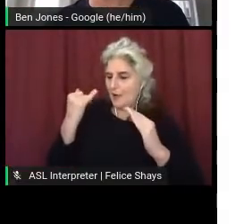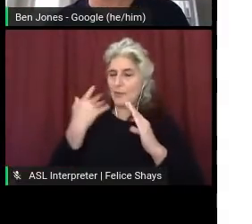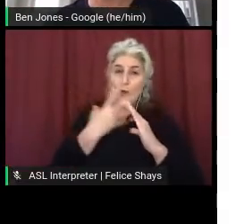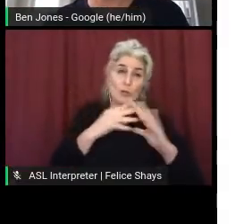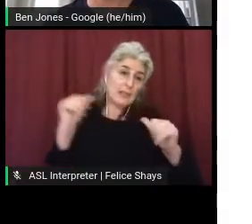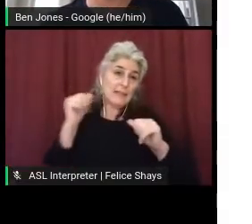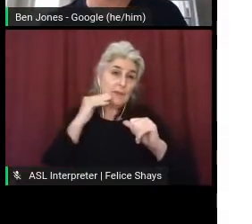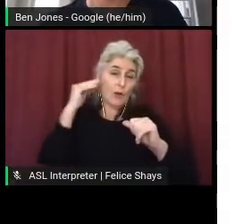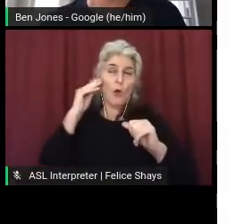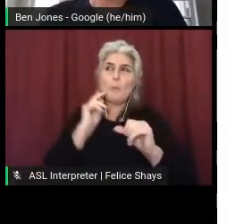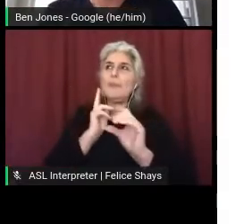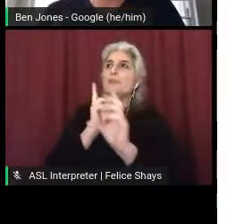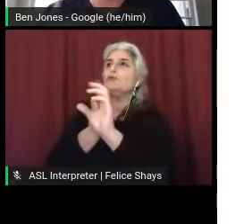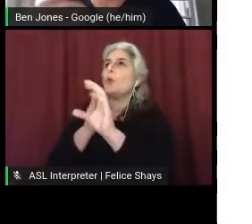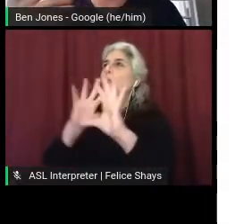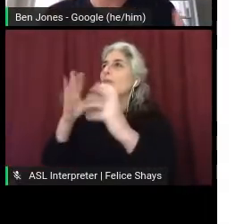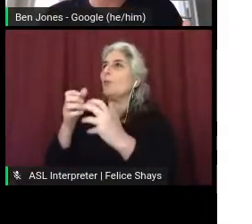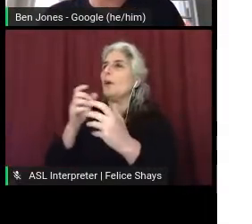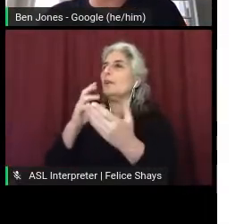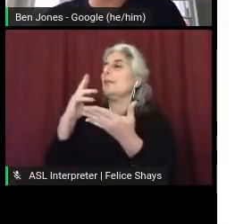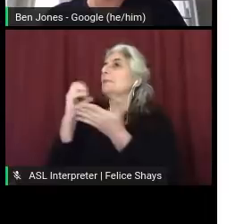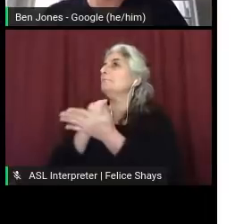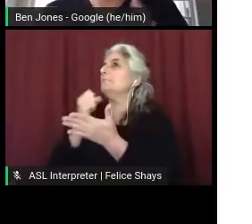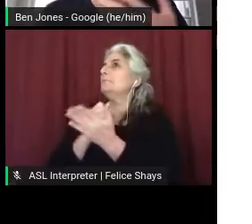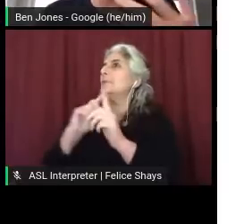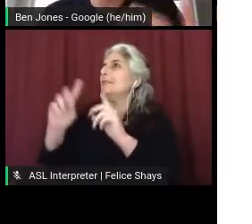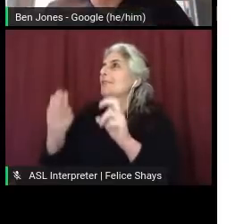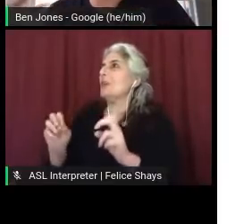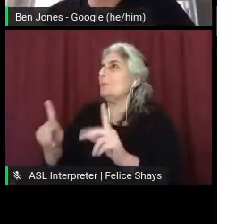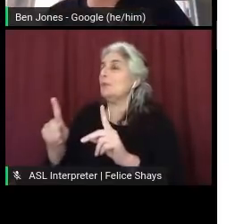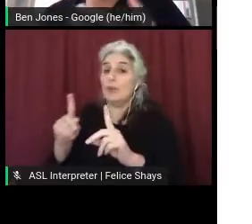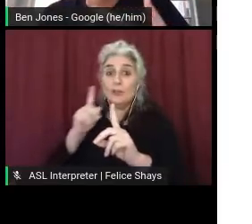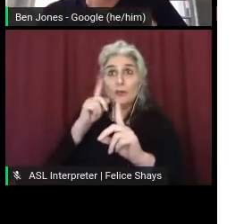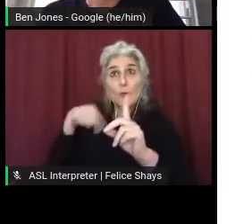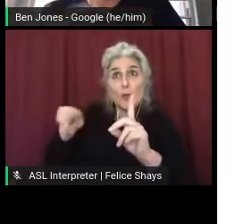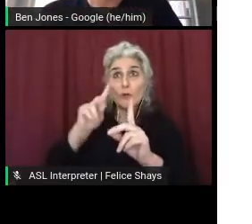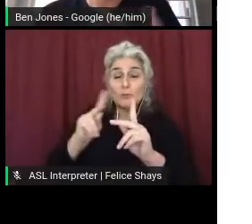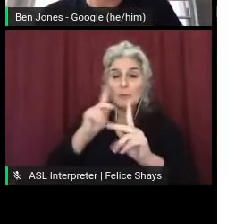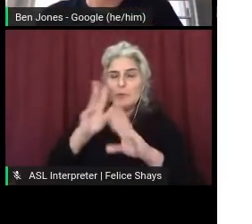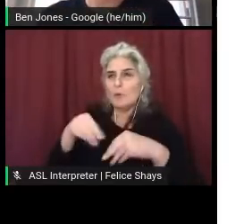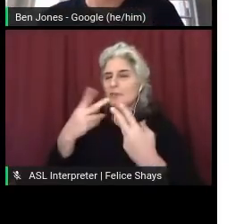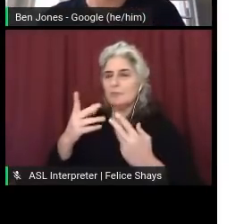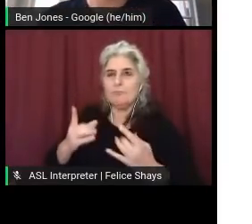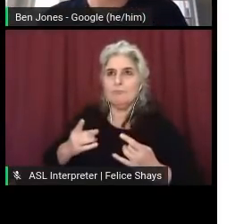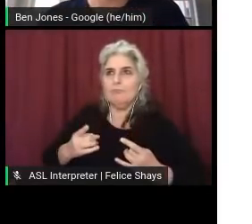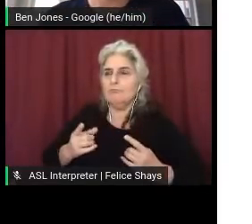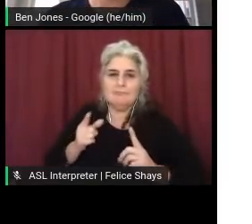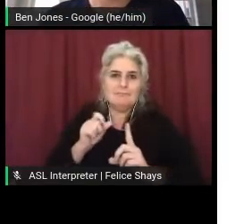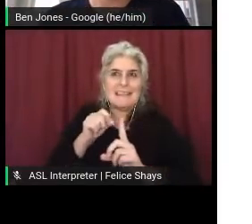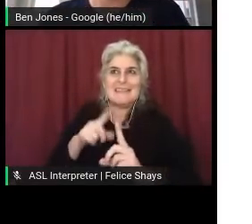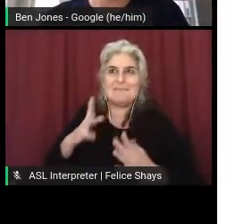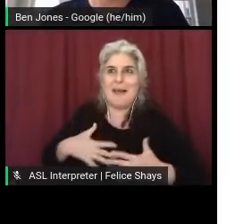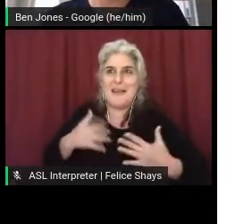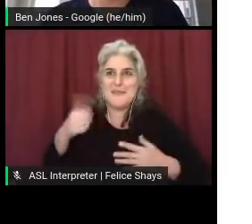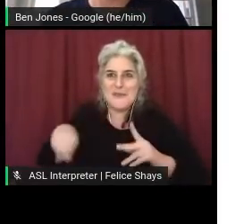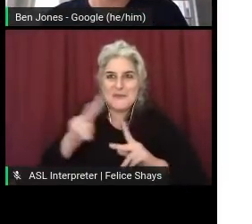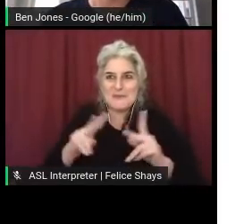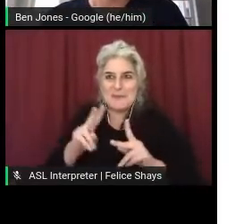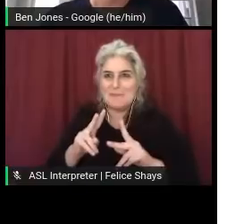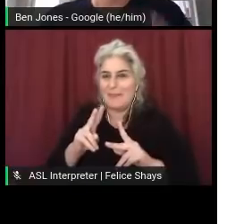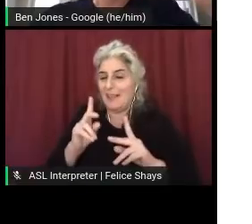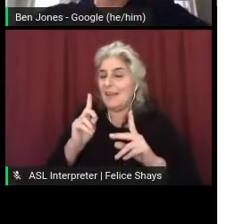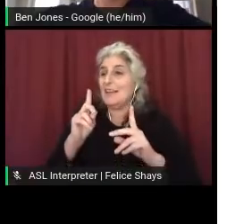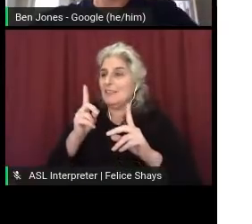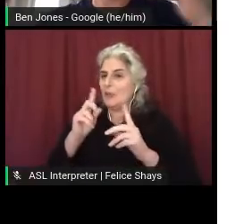the opportunities there. And so you want to inspire them. What can I do? Where can I go? The messaging for that set of folks is going to be quite